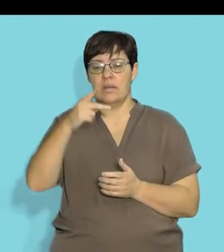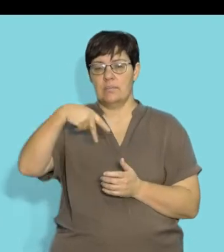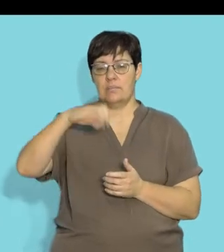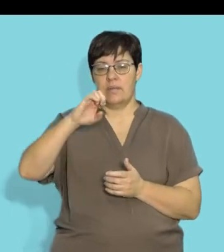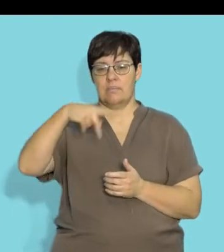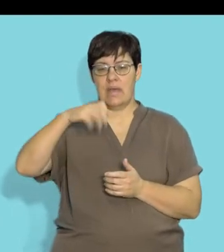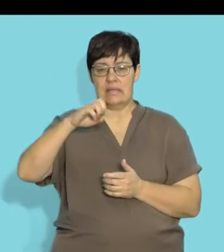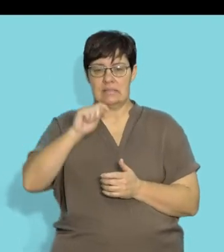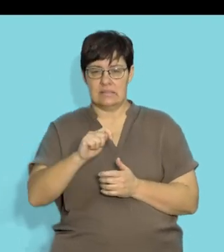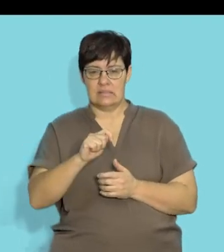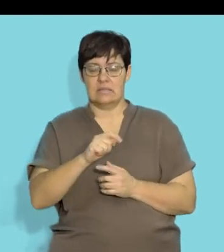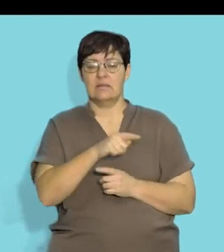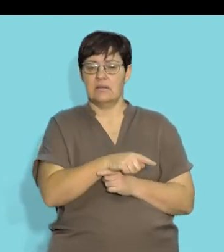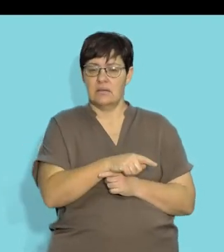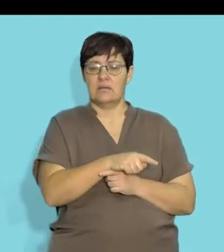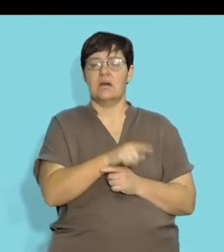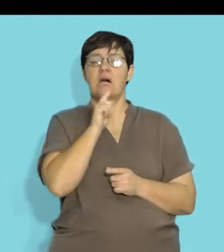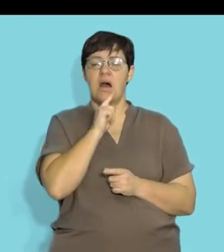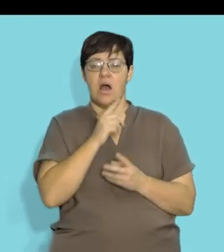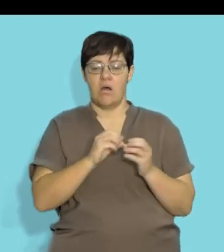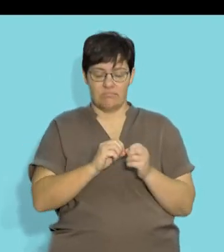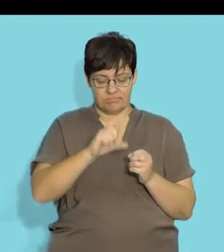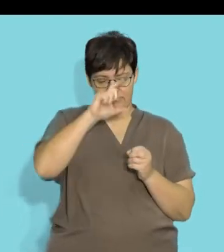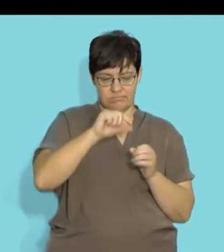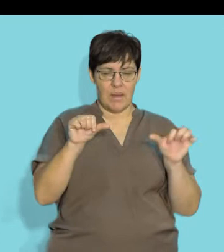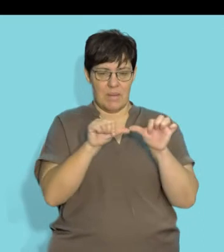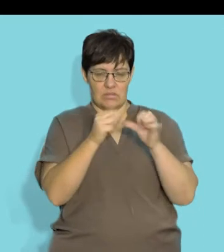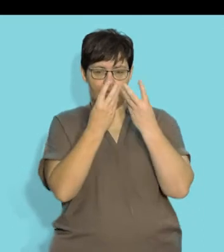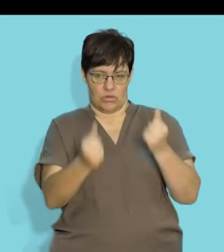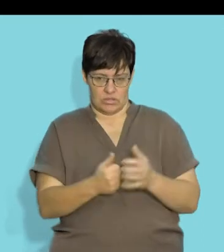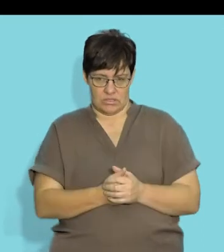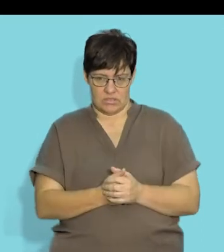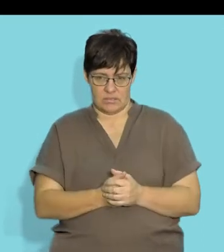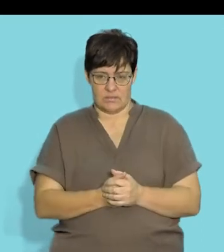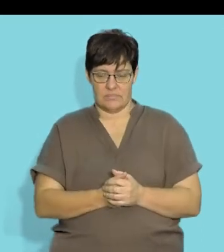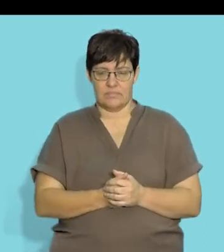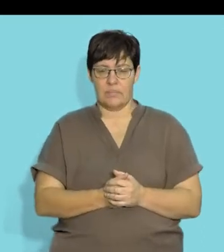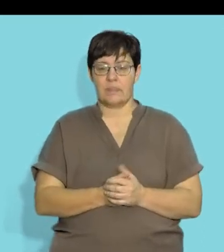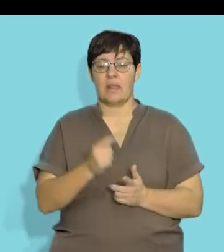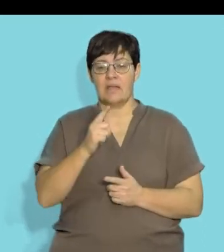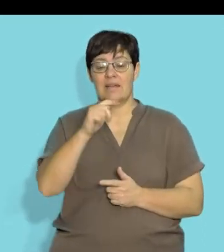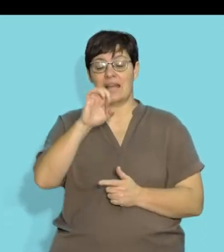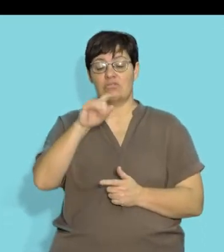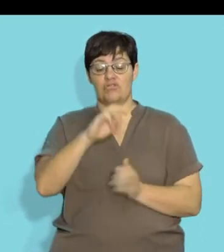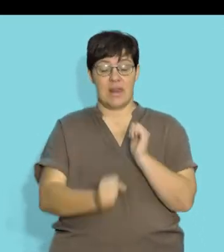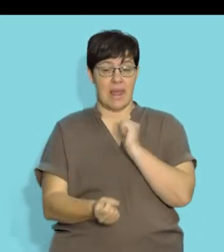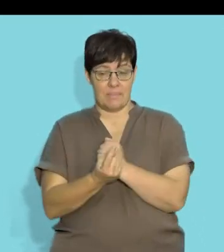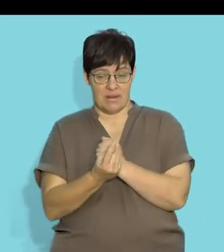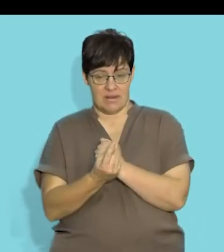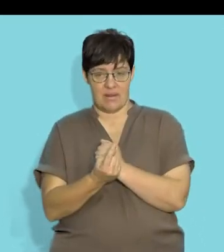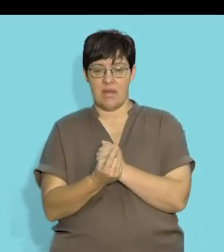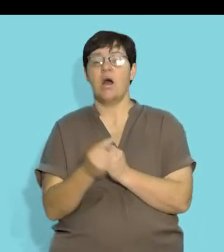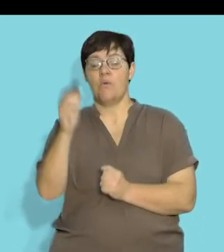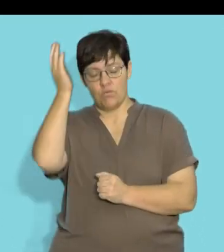pipette actually measures a fixed volume of a solution, all right? And then at the end of the day, when a titration takes place,